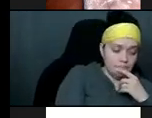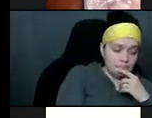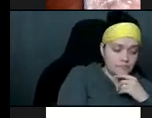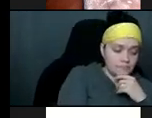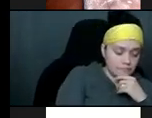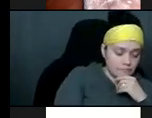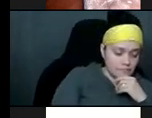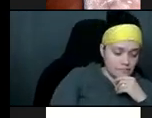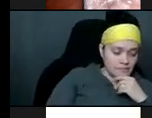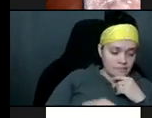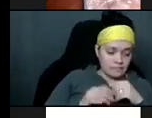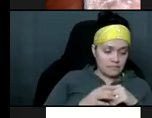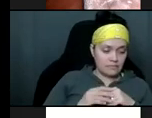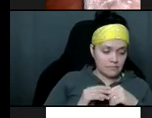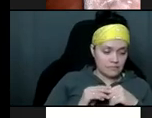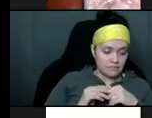For instance,